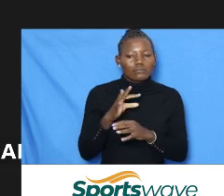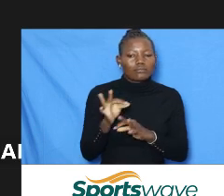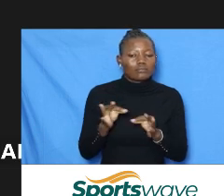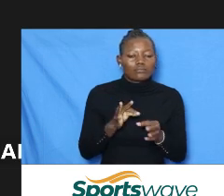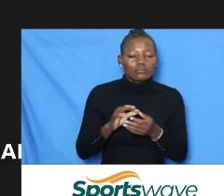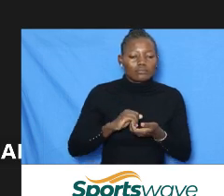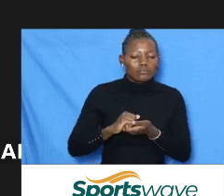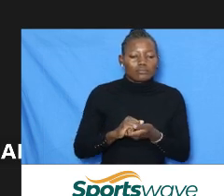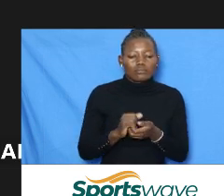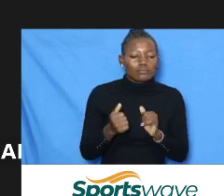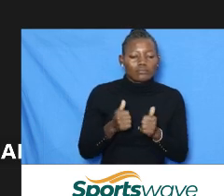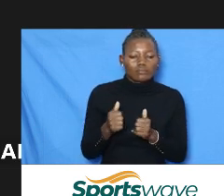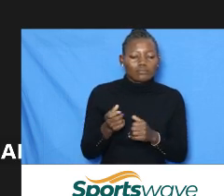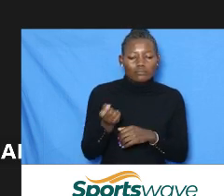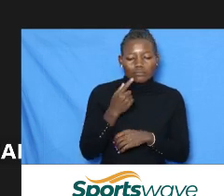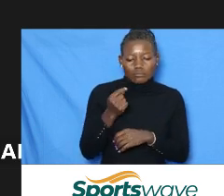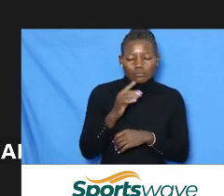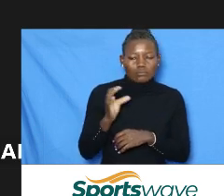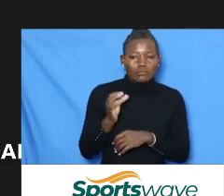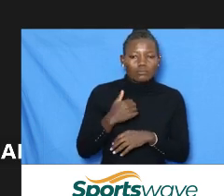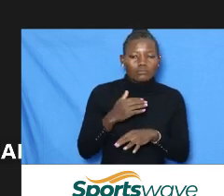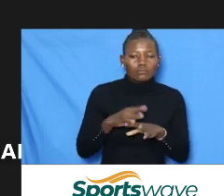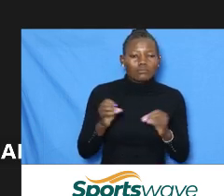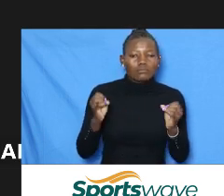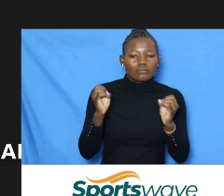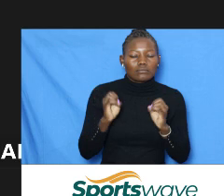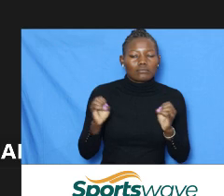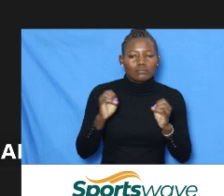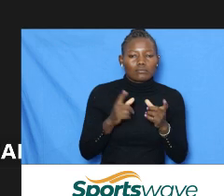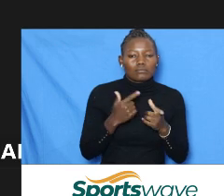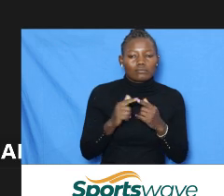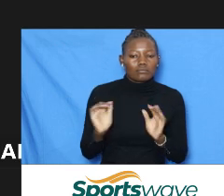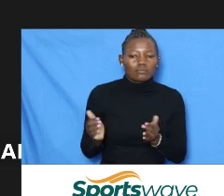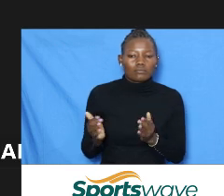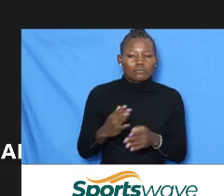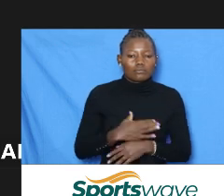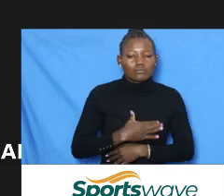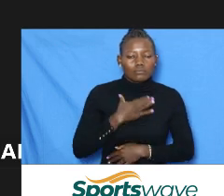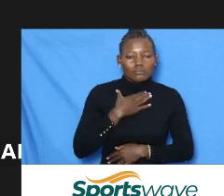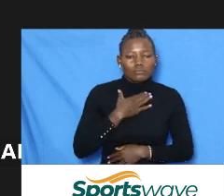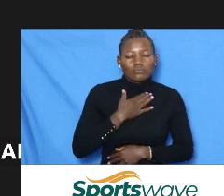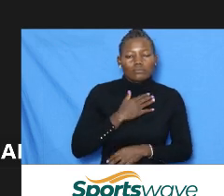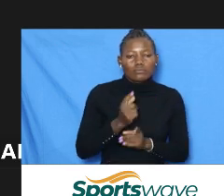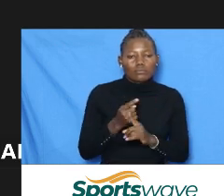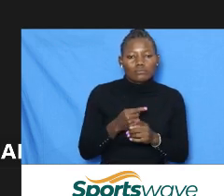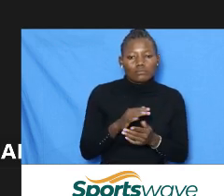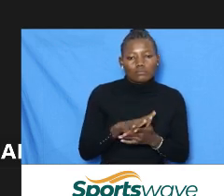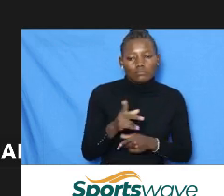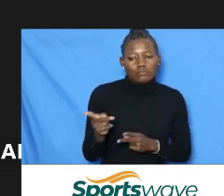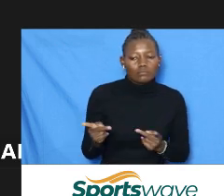does not have any medical courses online for coaches, then I'd encourage you to visit such facilities